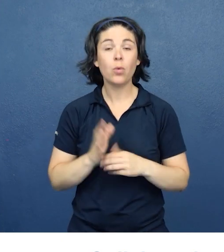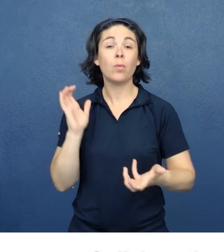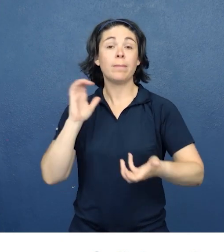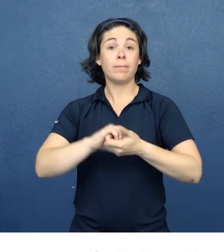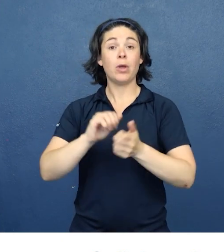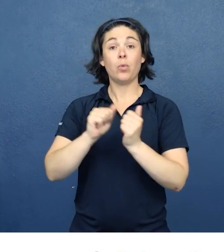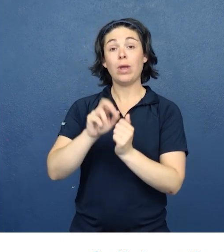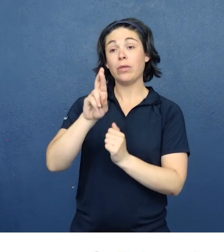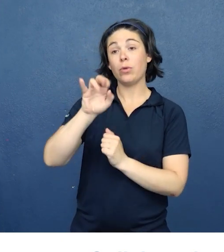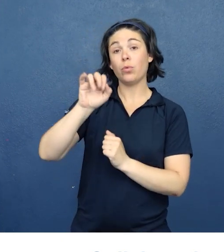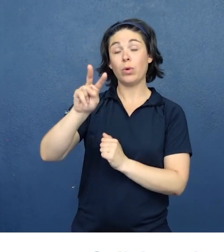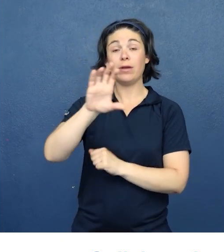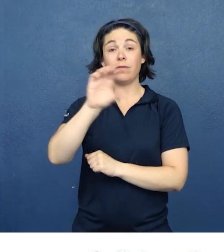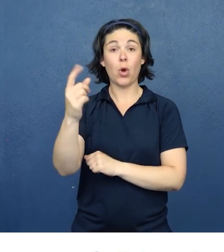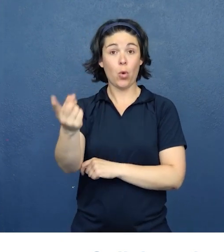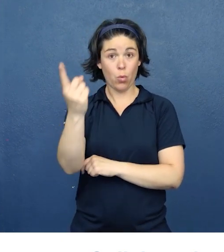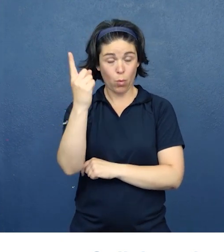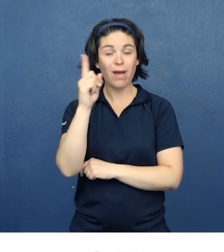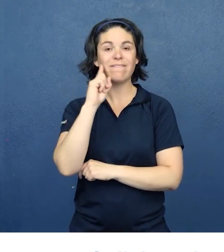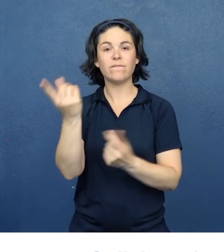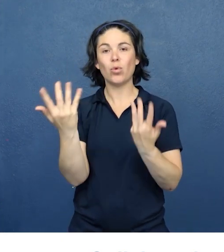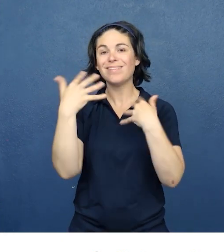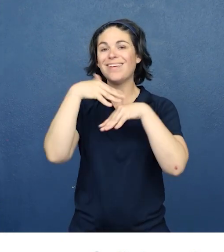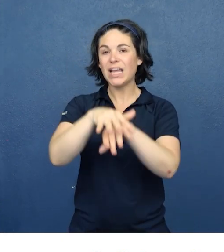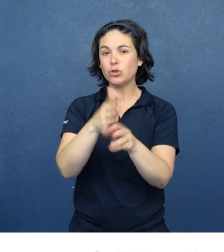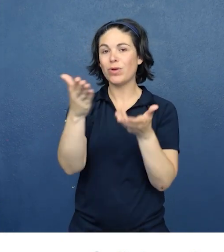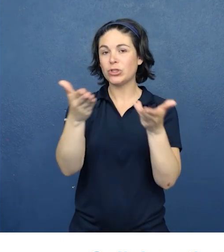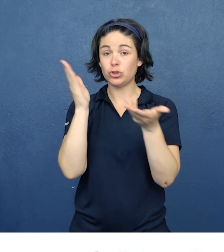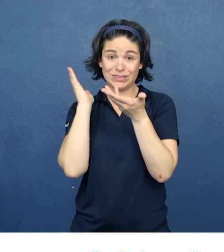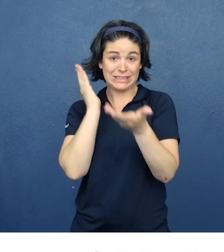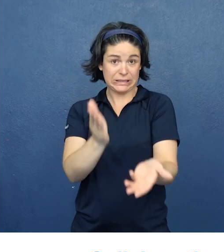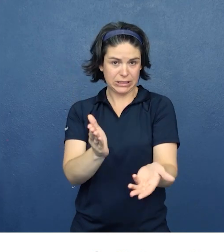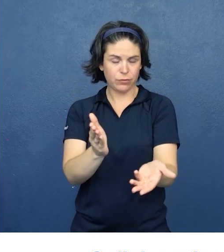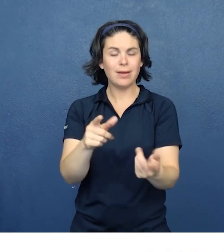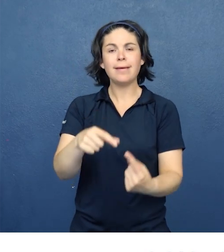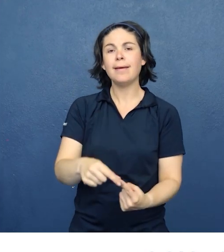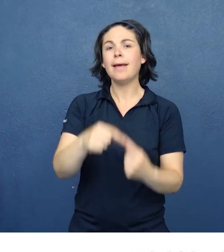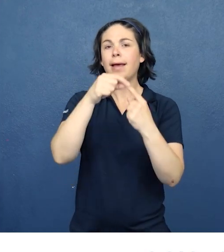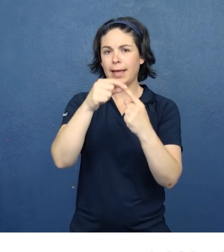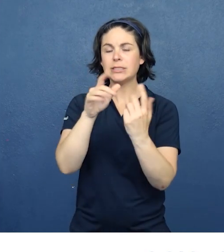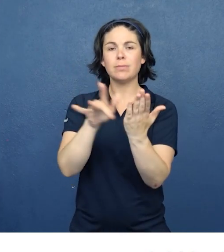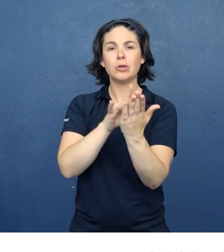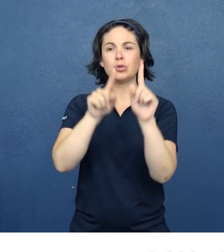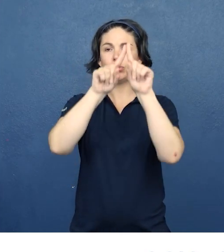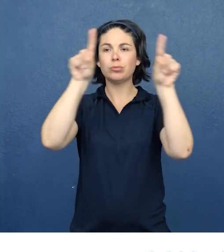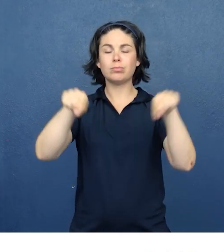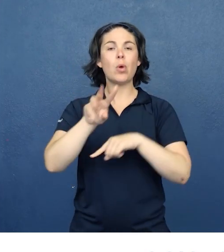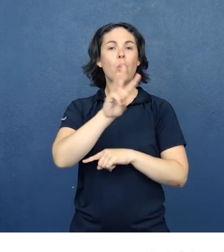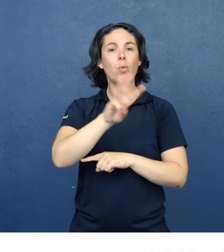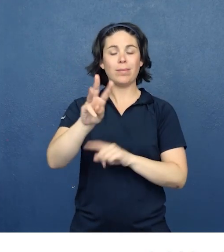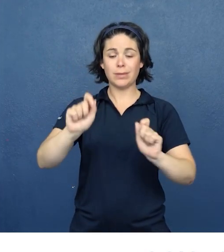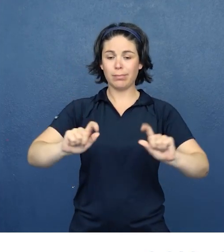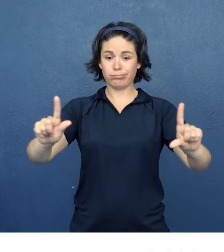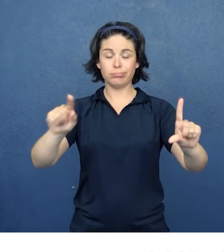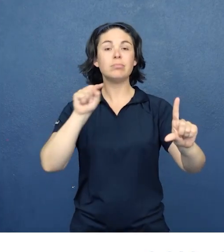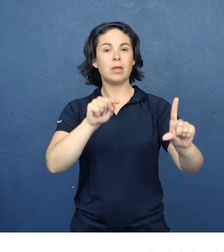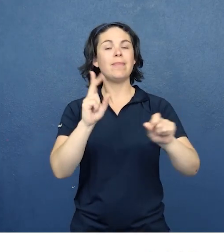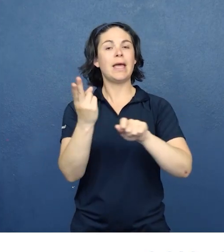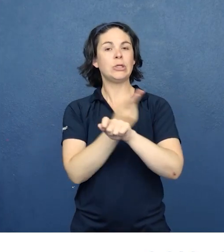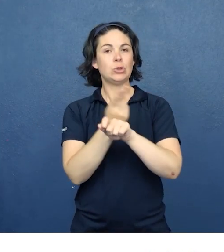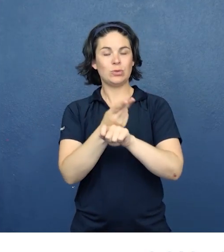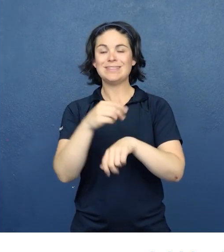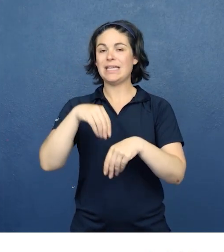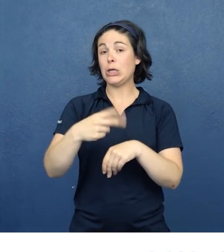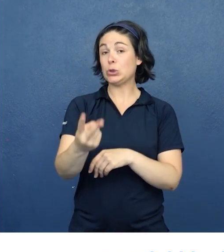a countywide initiative for integrated service delivery, a special kiosk landing webpage is being utilized